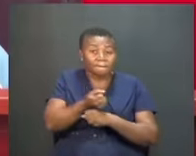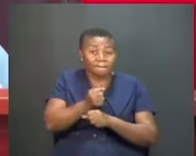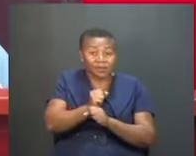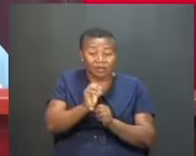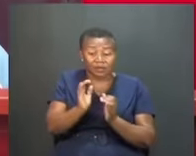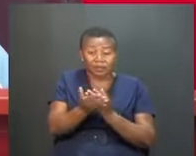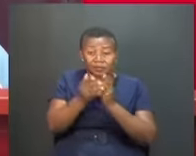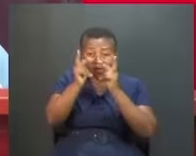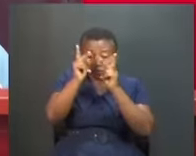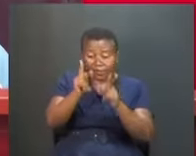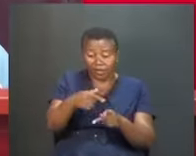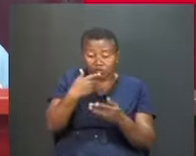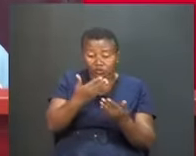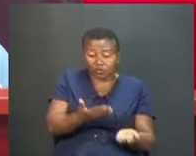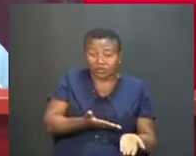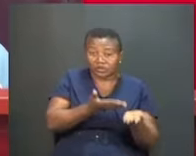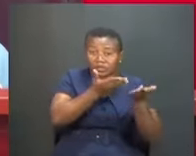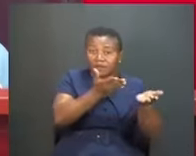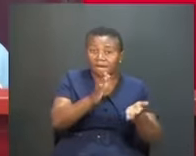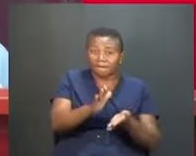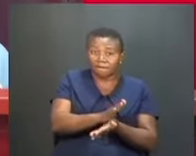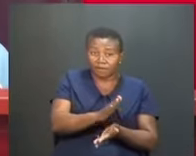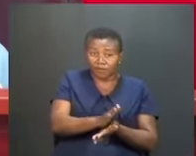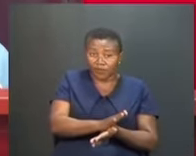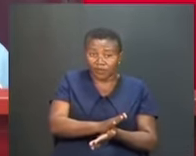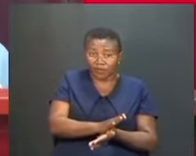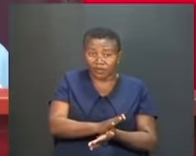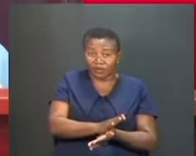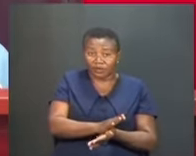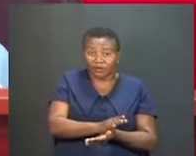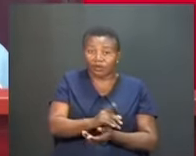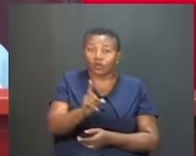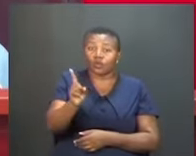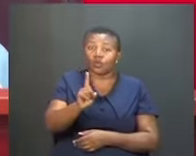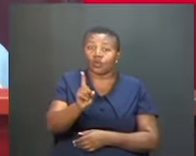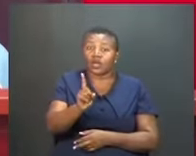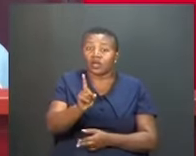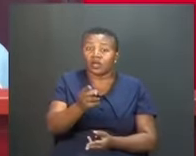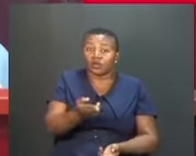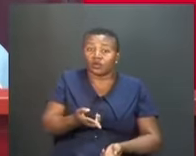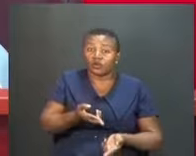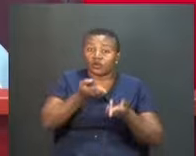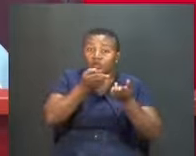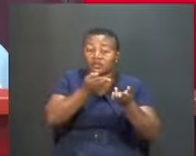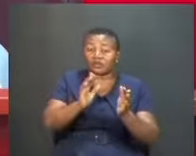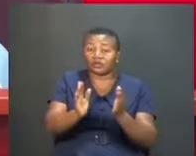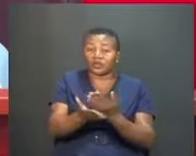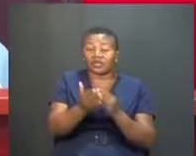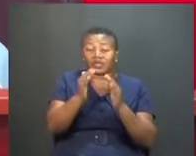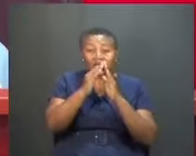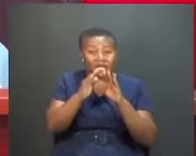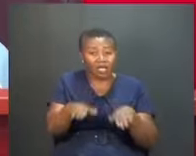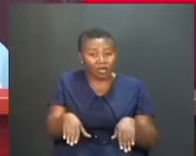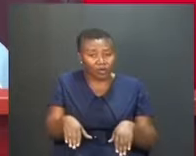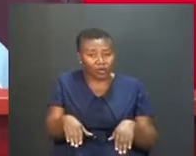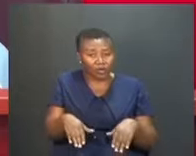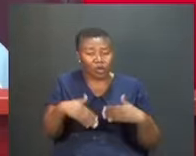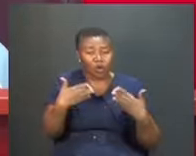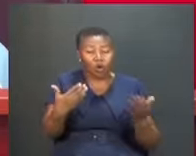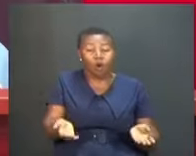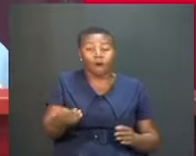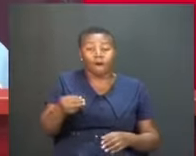person presenting a paper where requested by the House or a